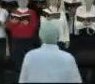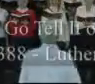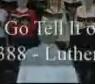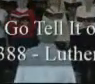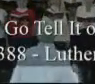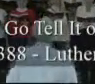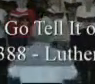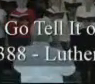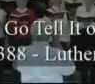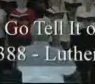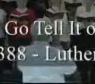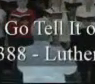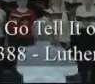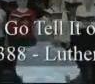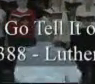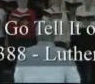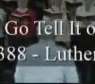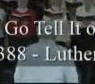Amen. Amen.